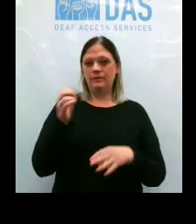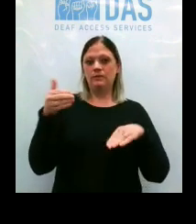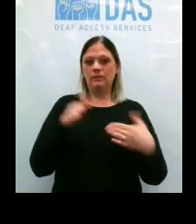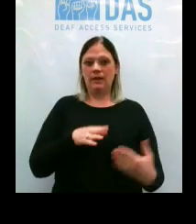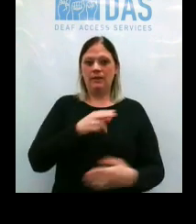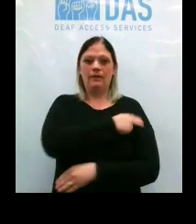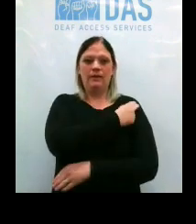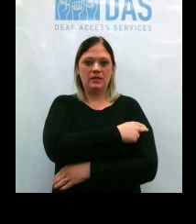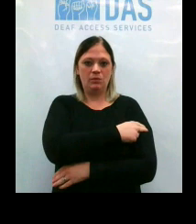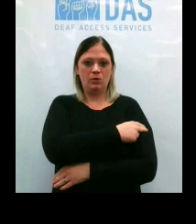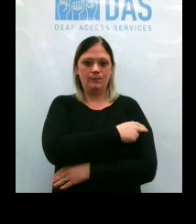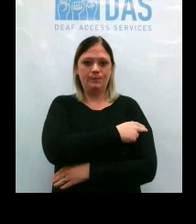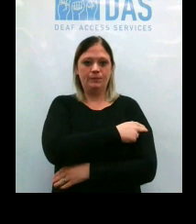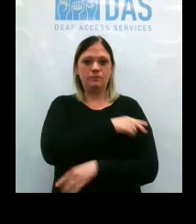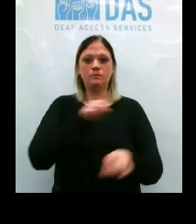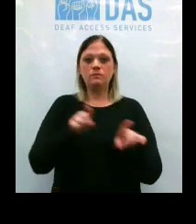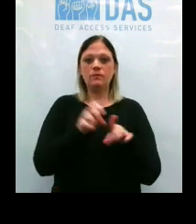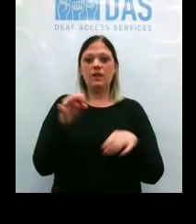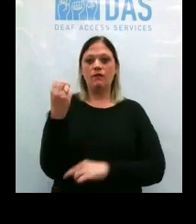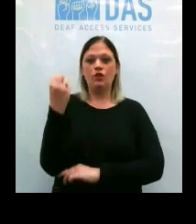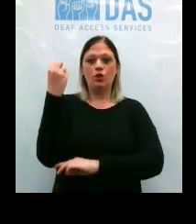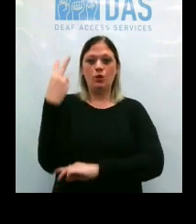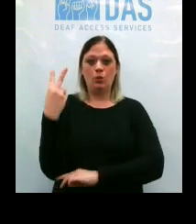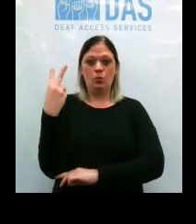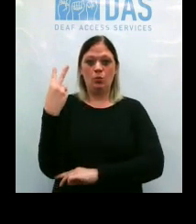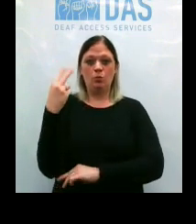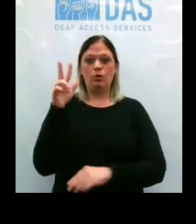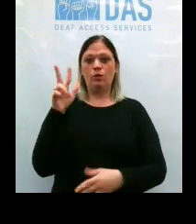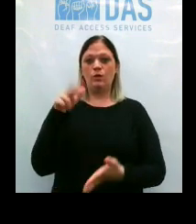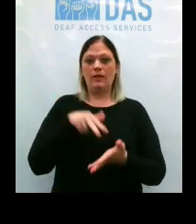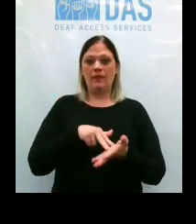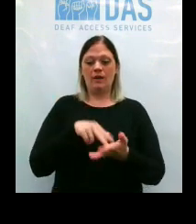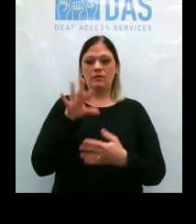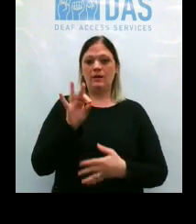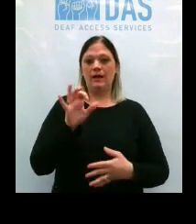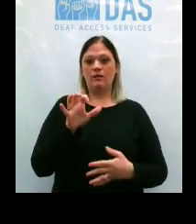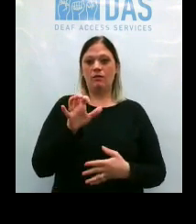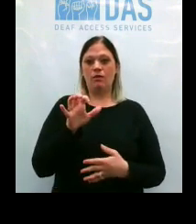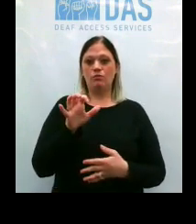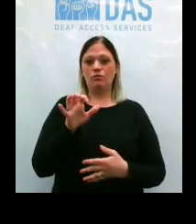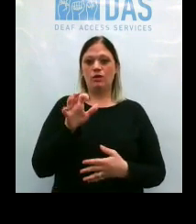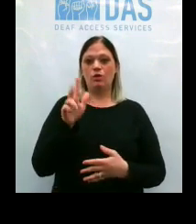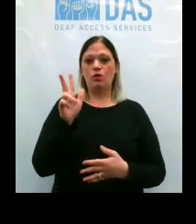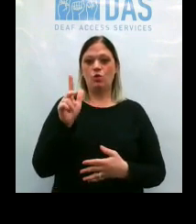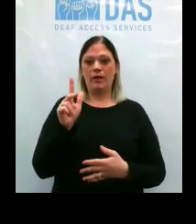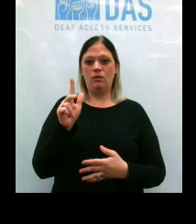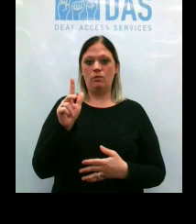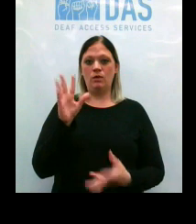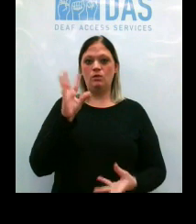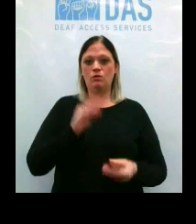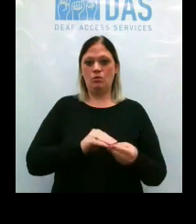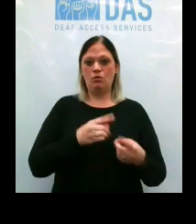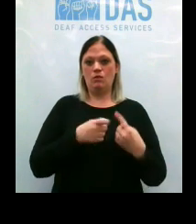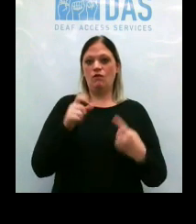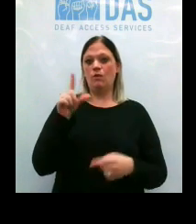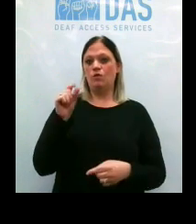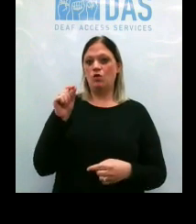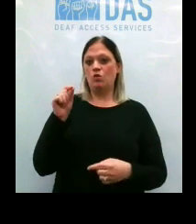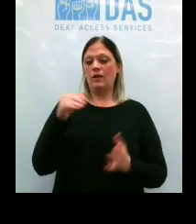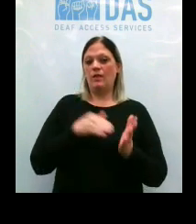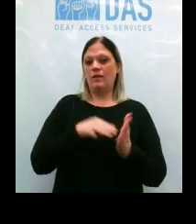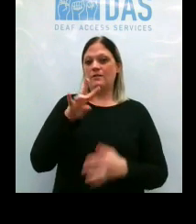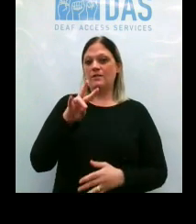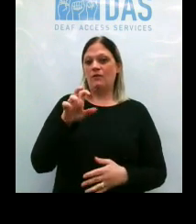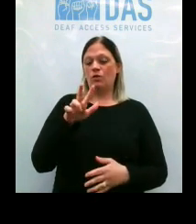hospitalizations. As of noon today, there were 3,923 total positive cases out of